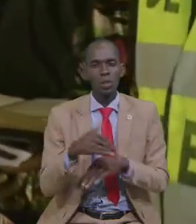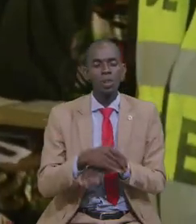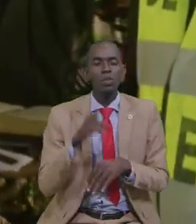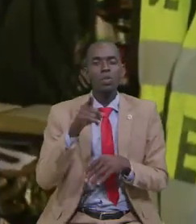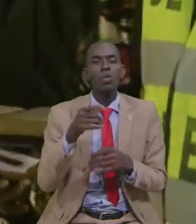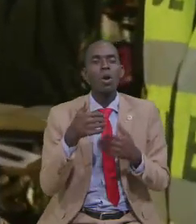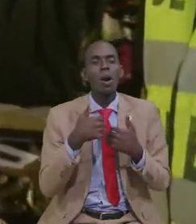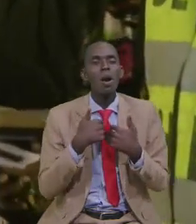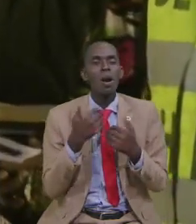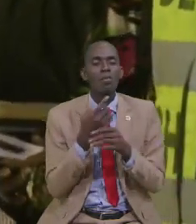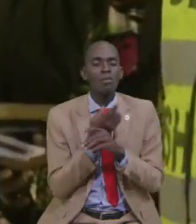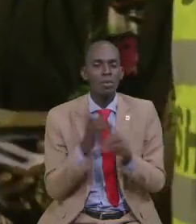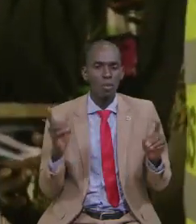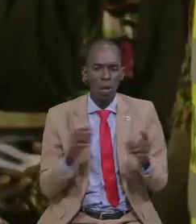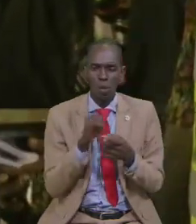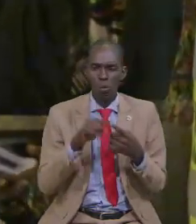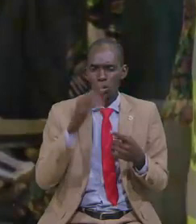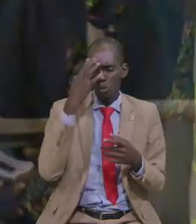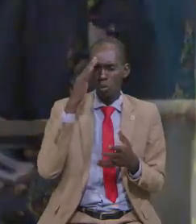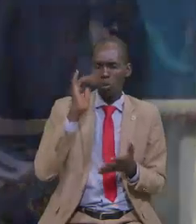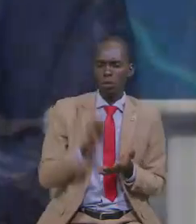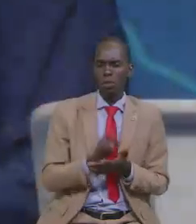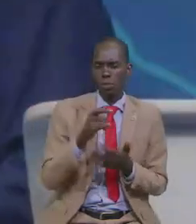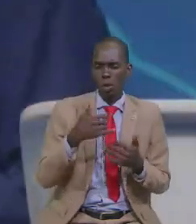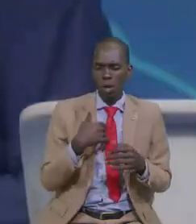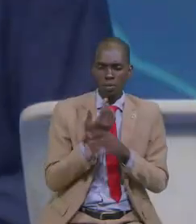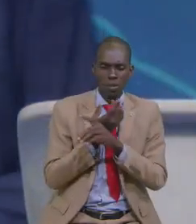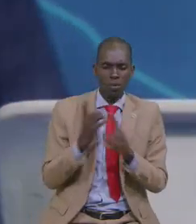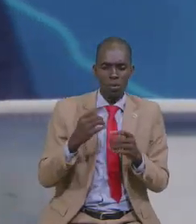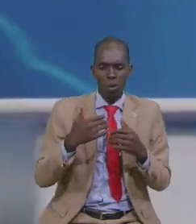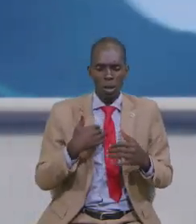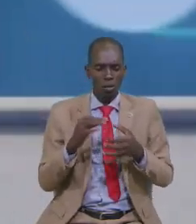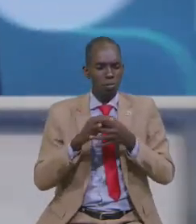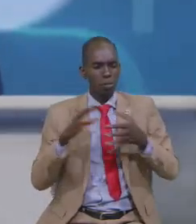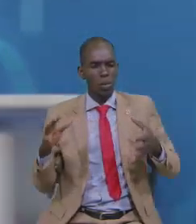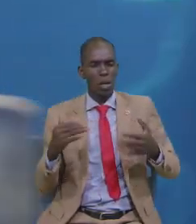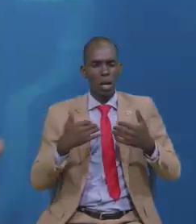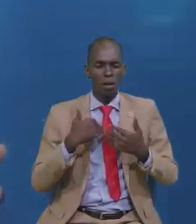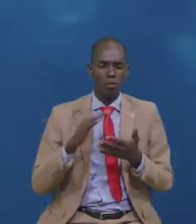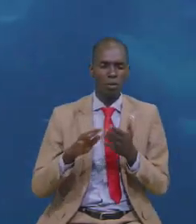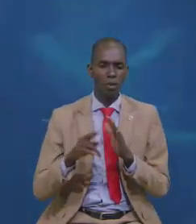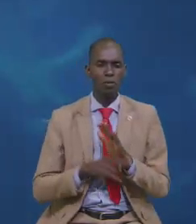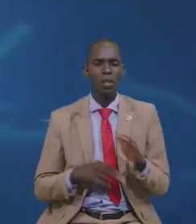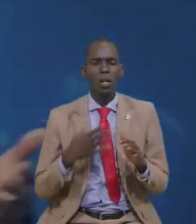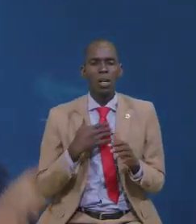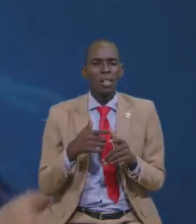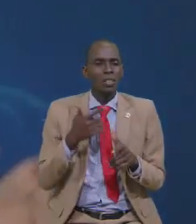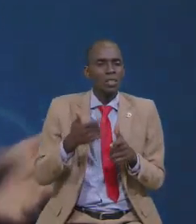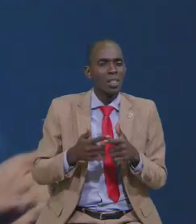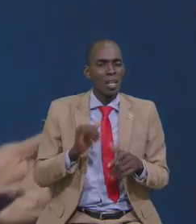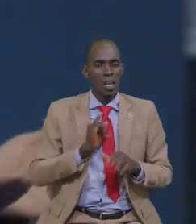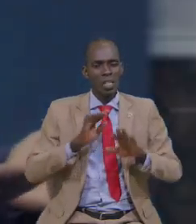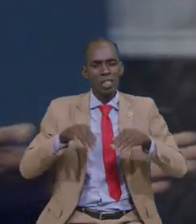have deliverance, I have forgiveness, I have release, I have everything, and then I give you a chance to come